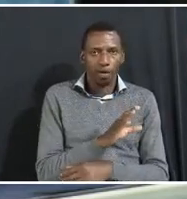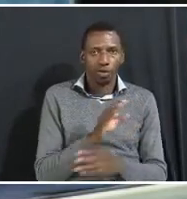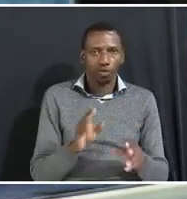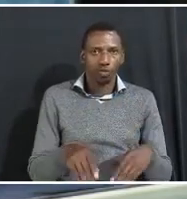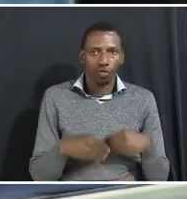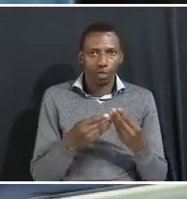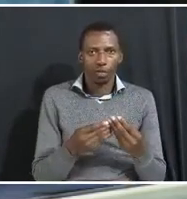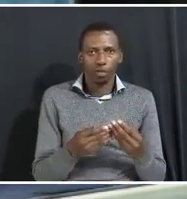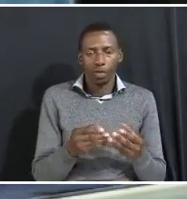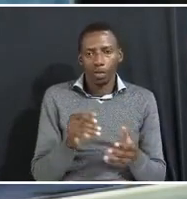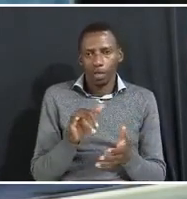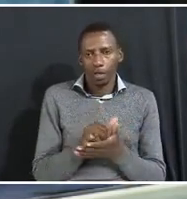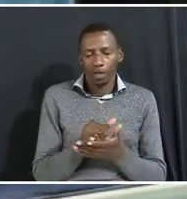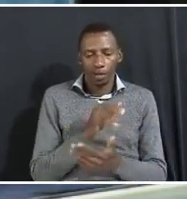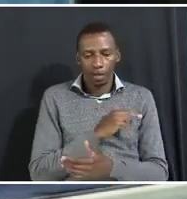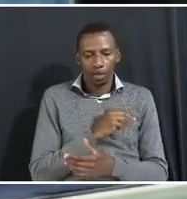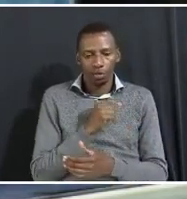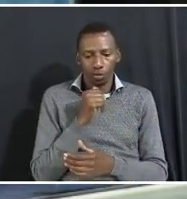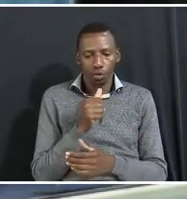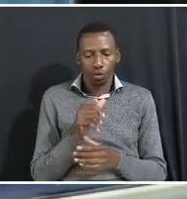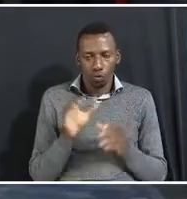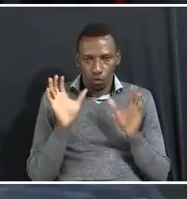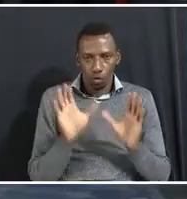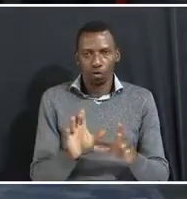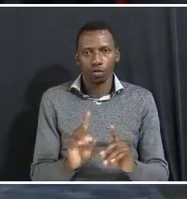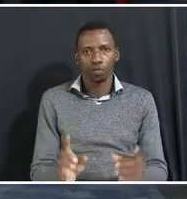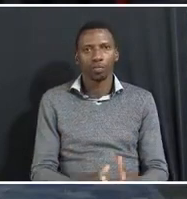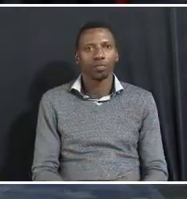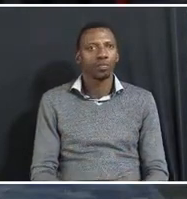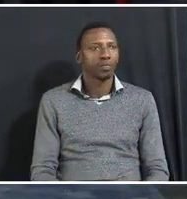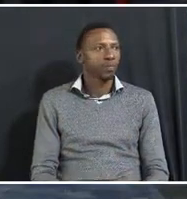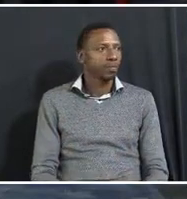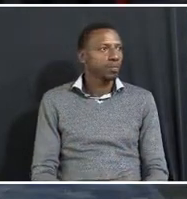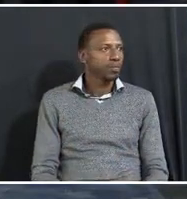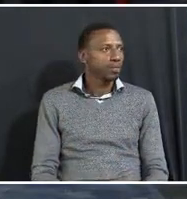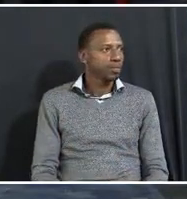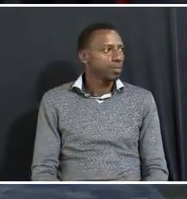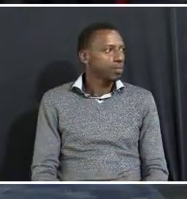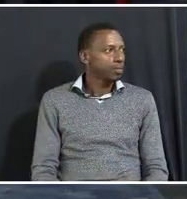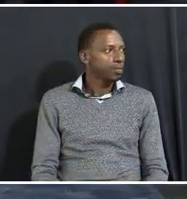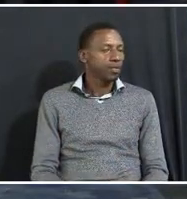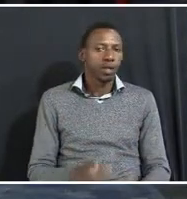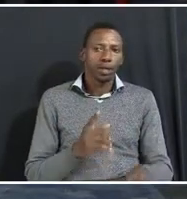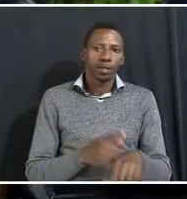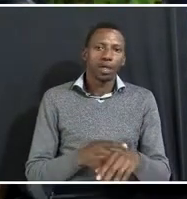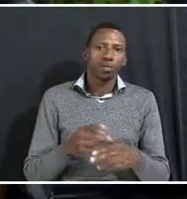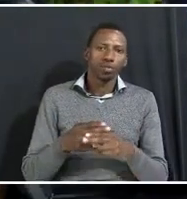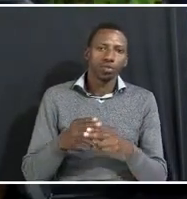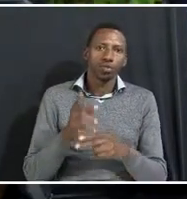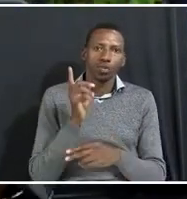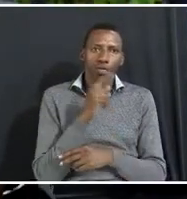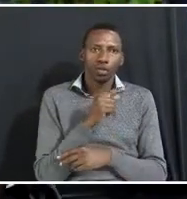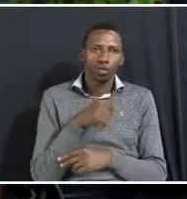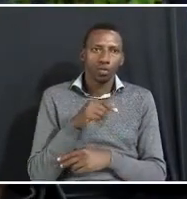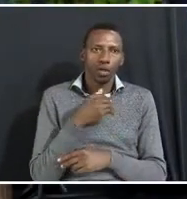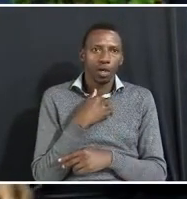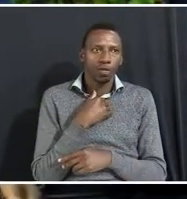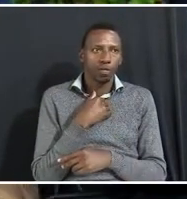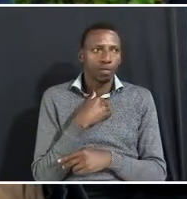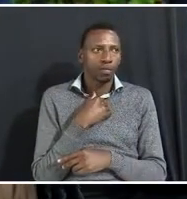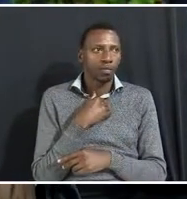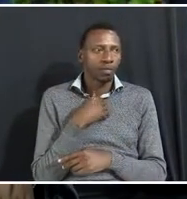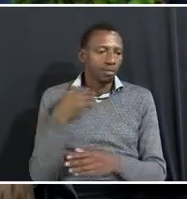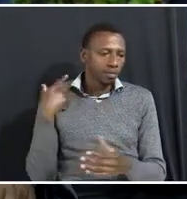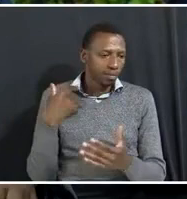give that naturally, not by a struggle. Yeah. Amen. As we wind up, we have been